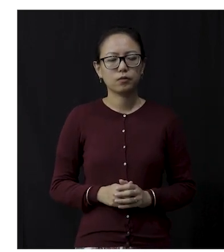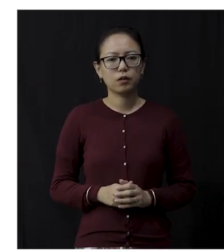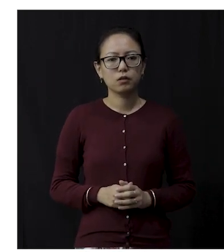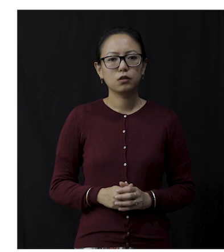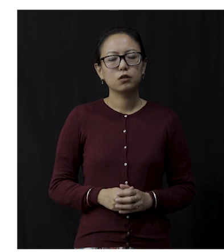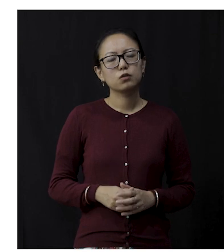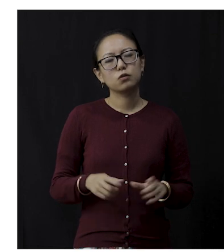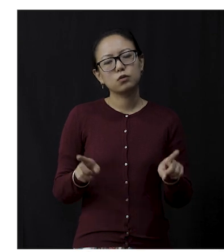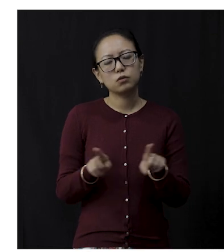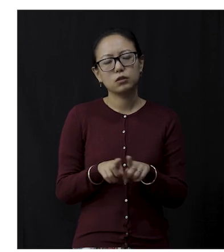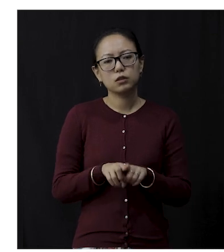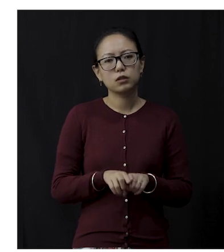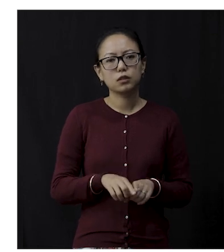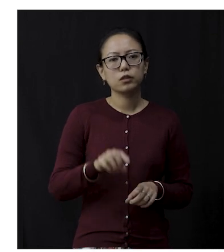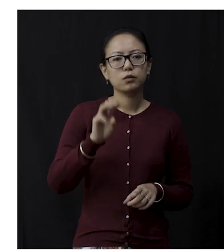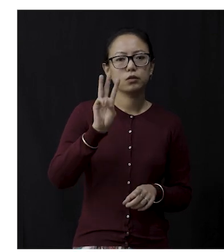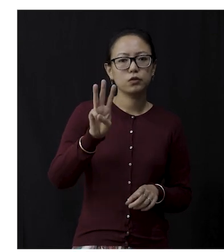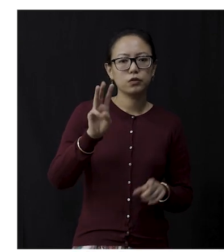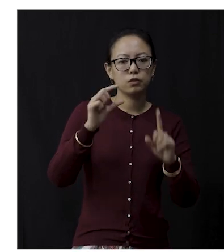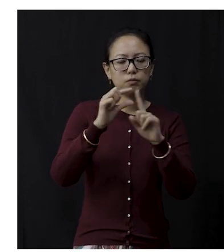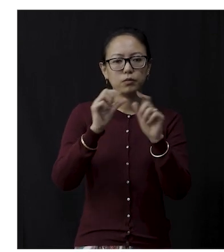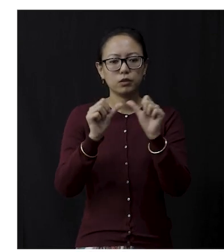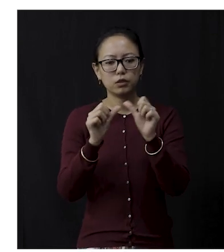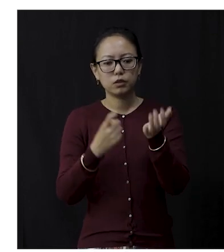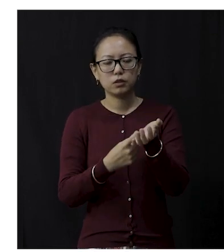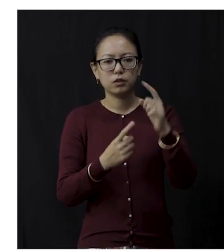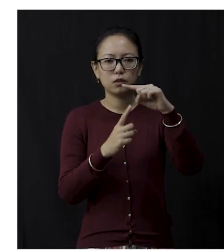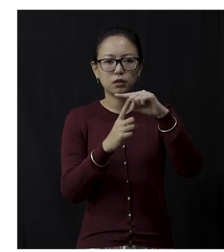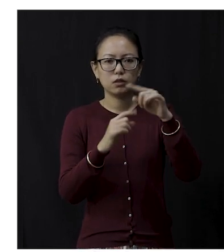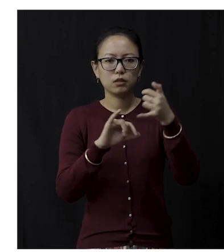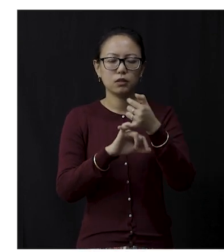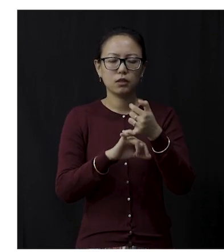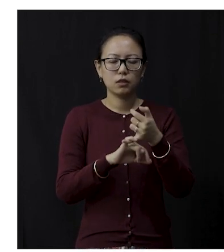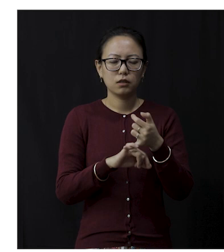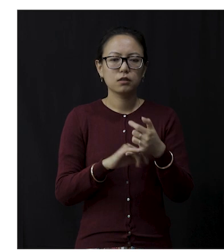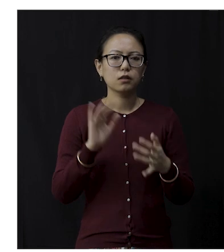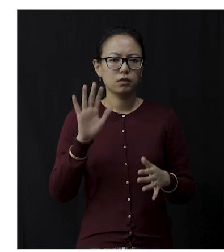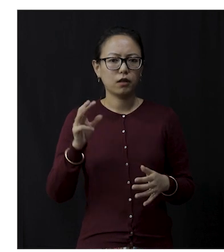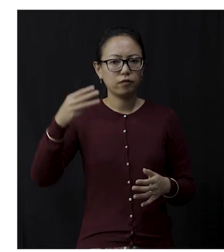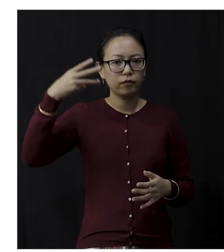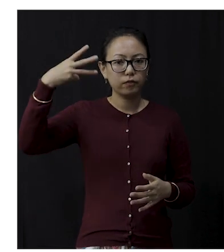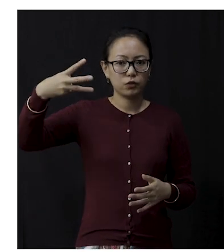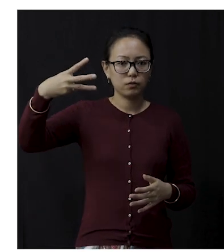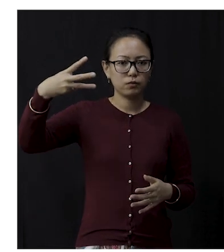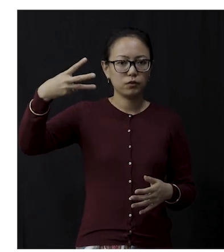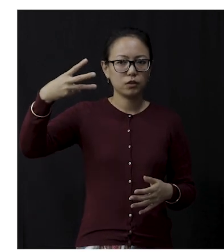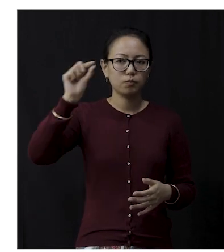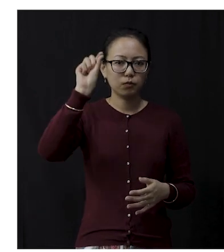into 3 parts. So, that are herbivores,